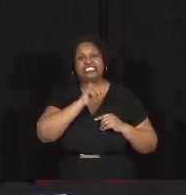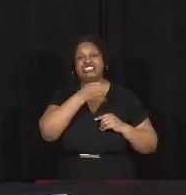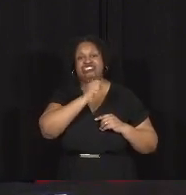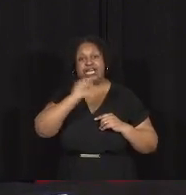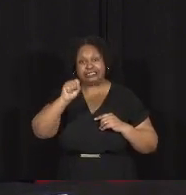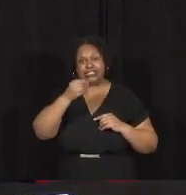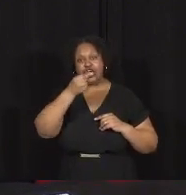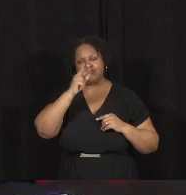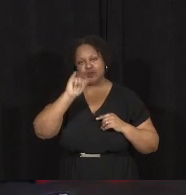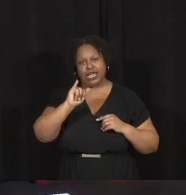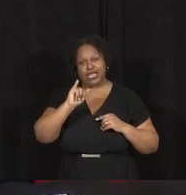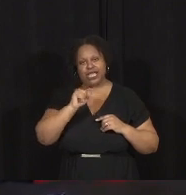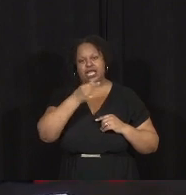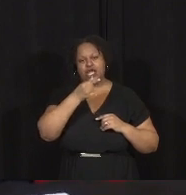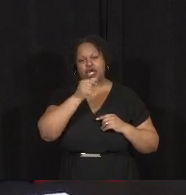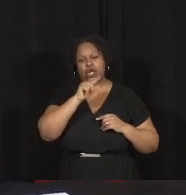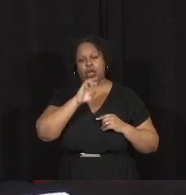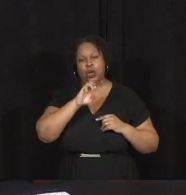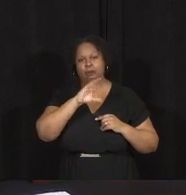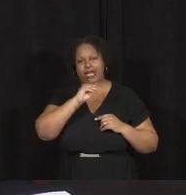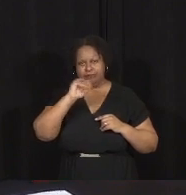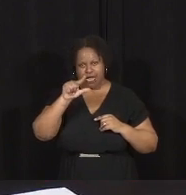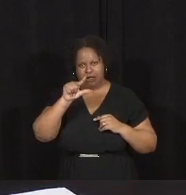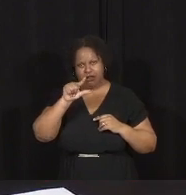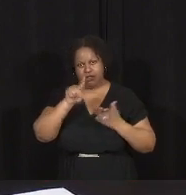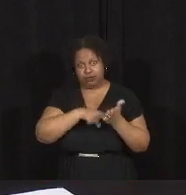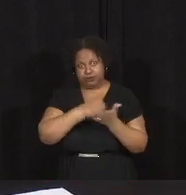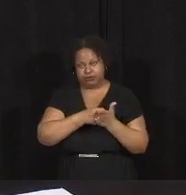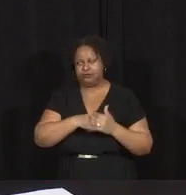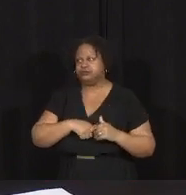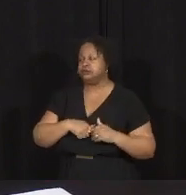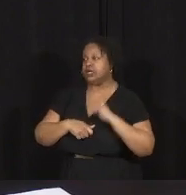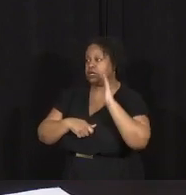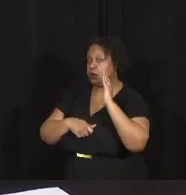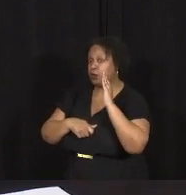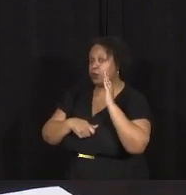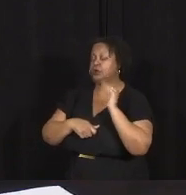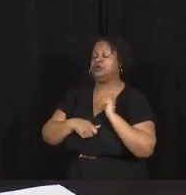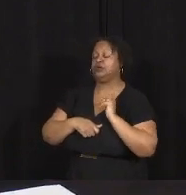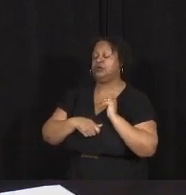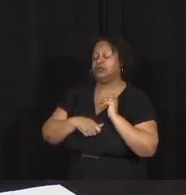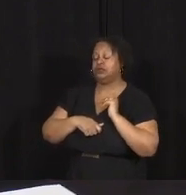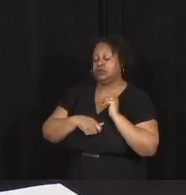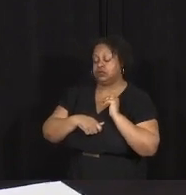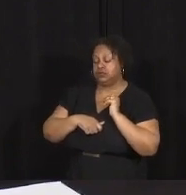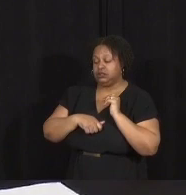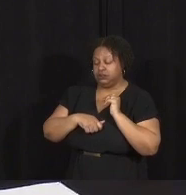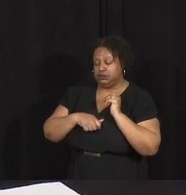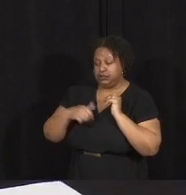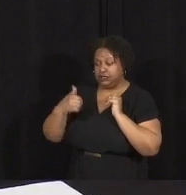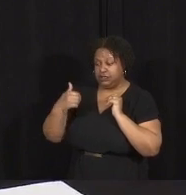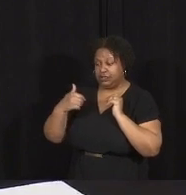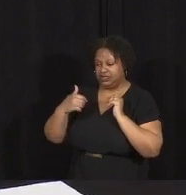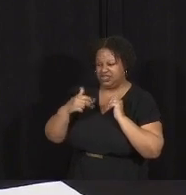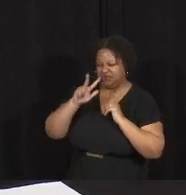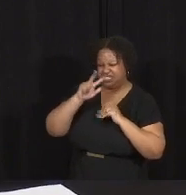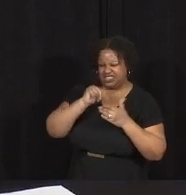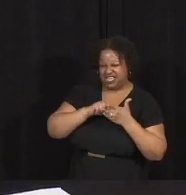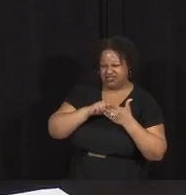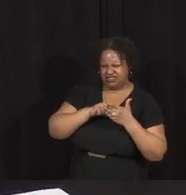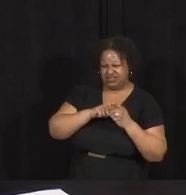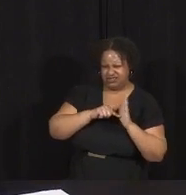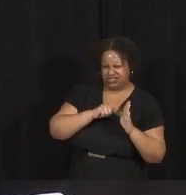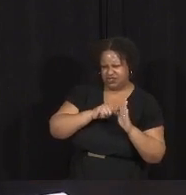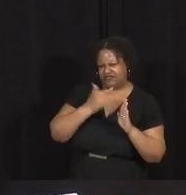Hi, doctors. I wanted to ask about that projection, the 3,000 to 15,000 projection, which I understand the range there depends on